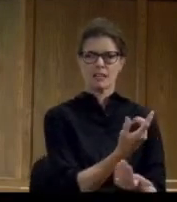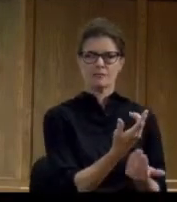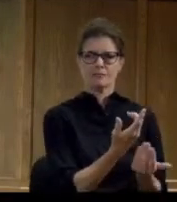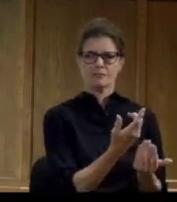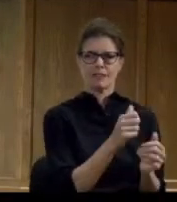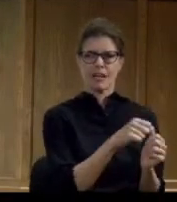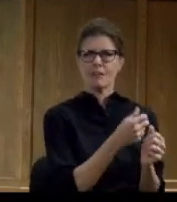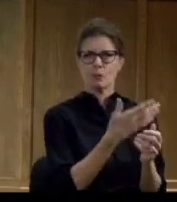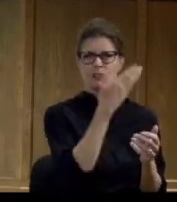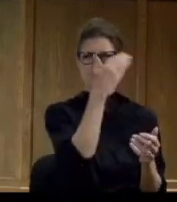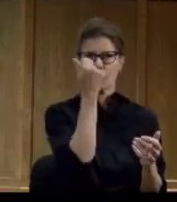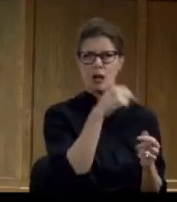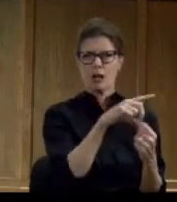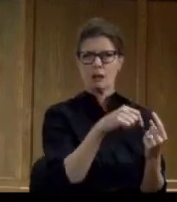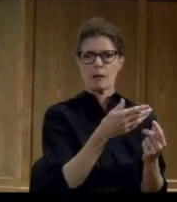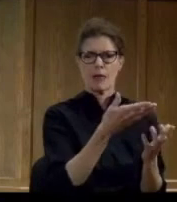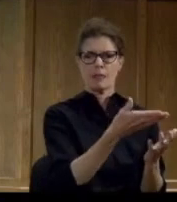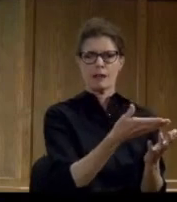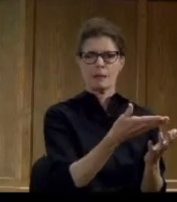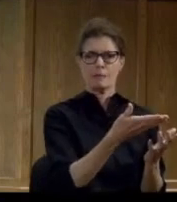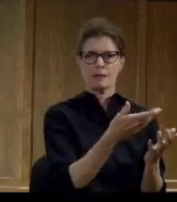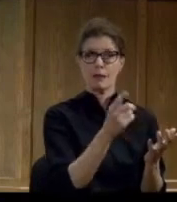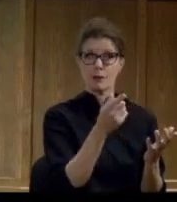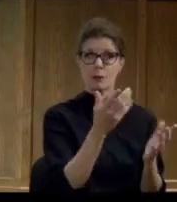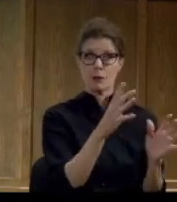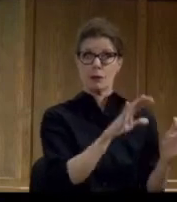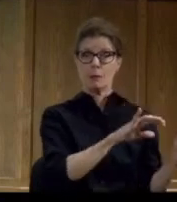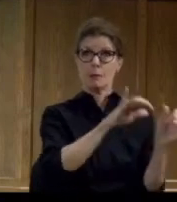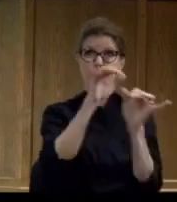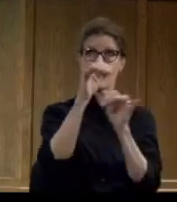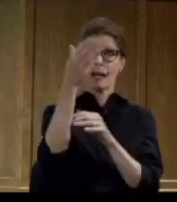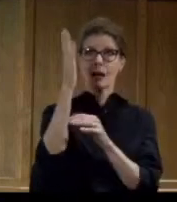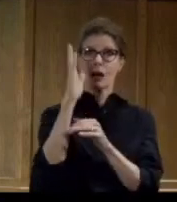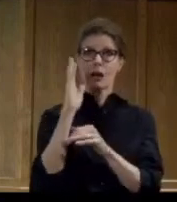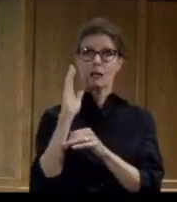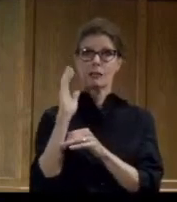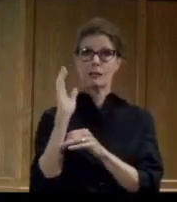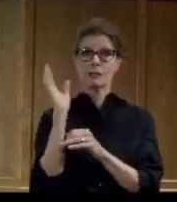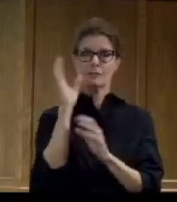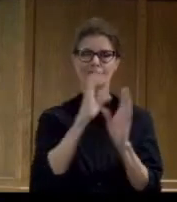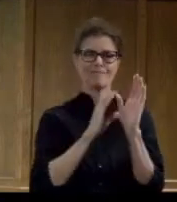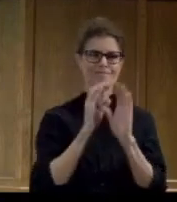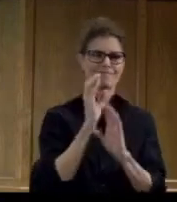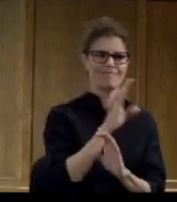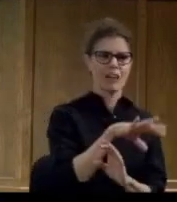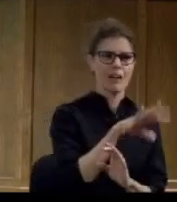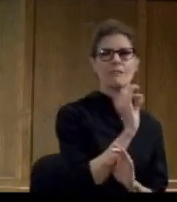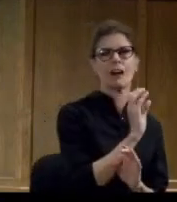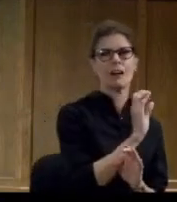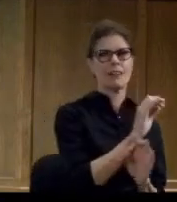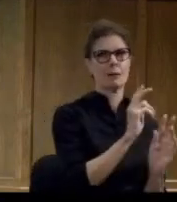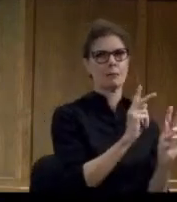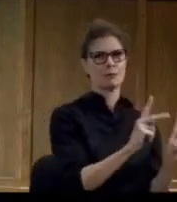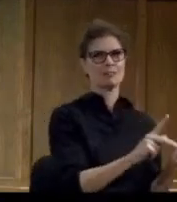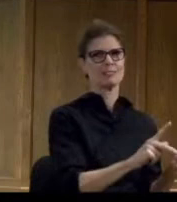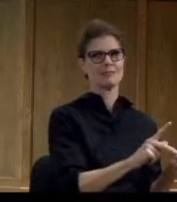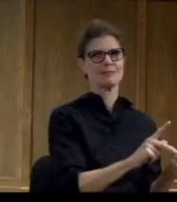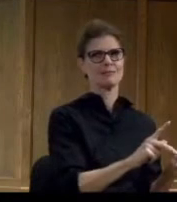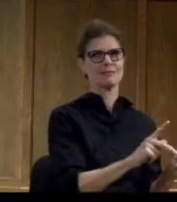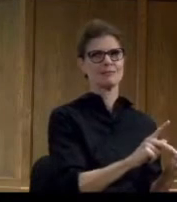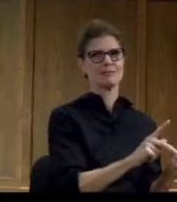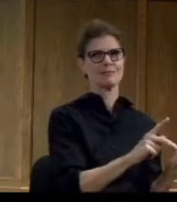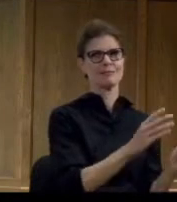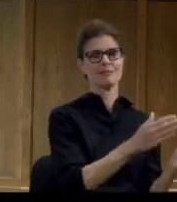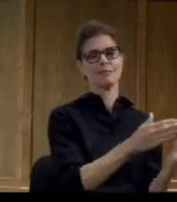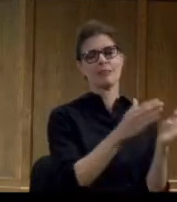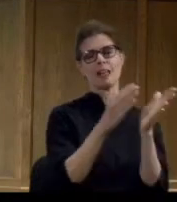And if you want to be like God, you're going to go find that person, because that's what God does. He chooses forgotten people. And